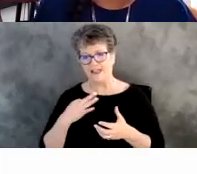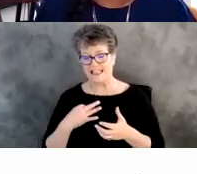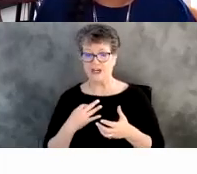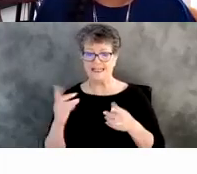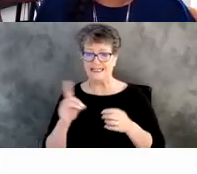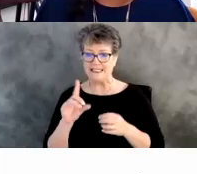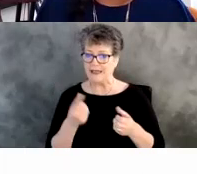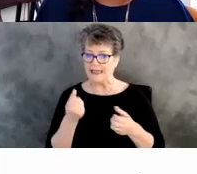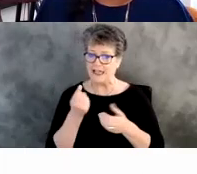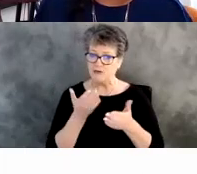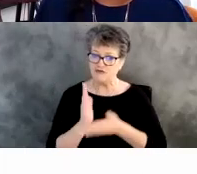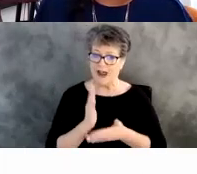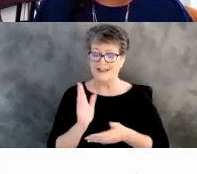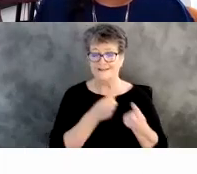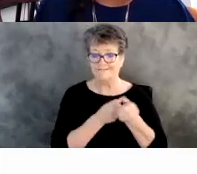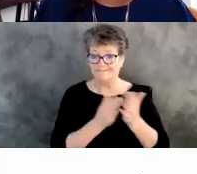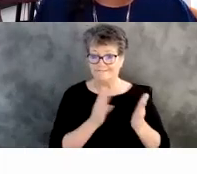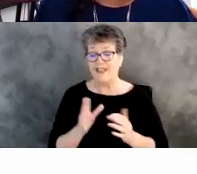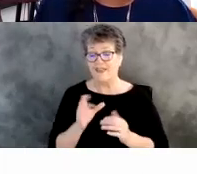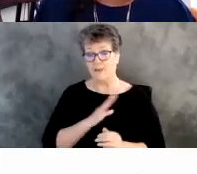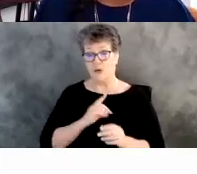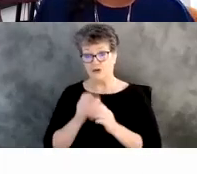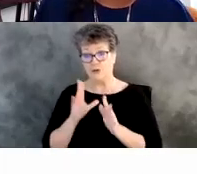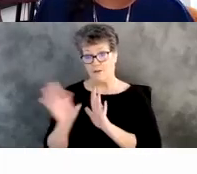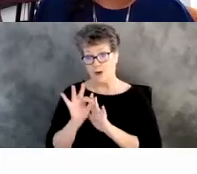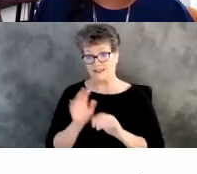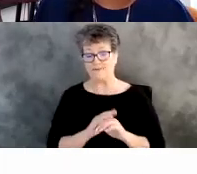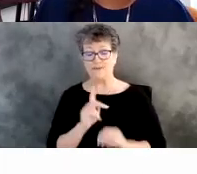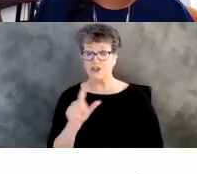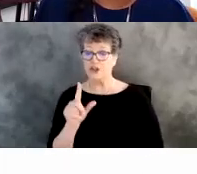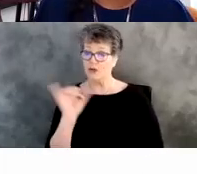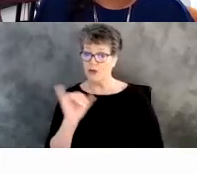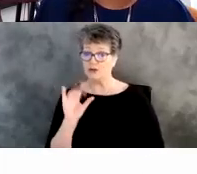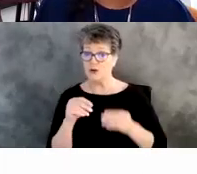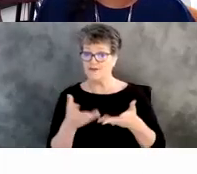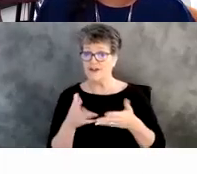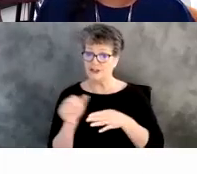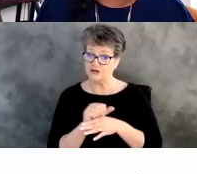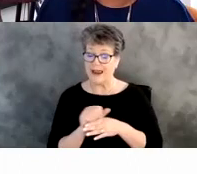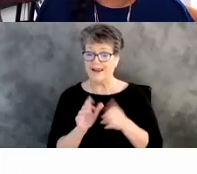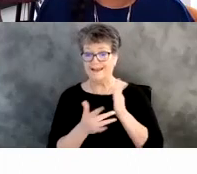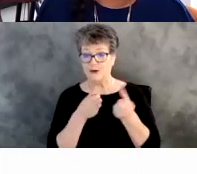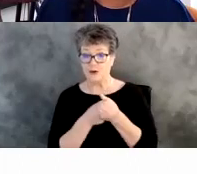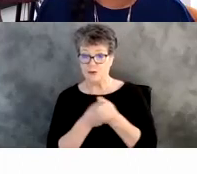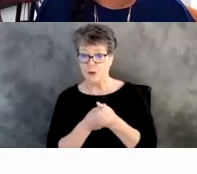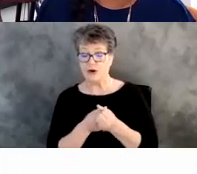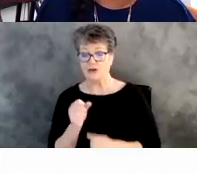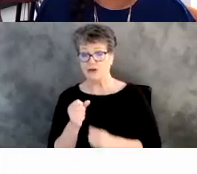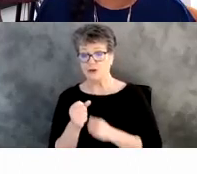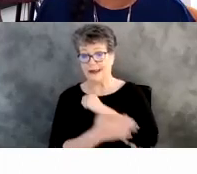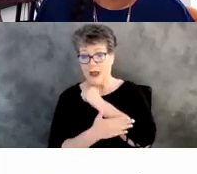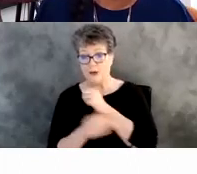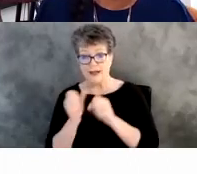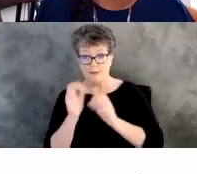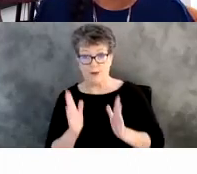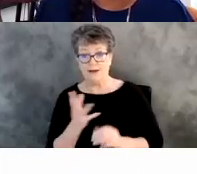advocates appointed by the Board of Supervisors. Cheryl also provides training and technical support to county employees and